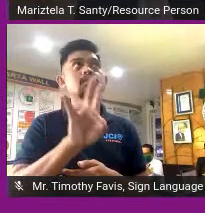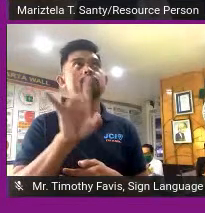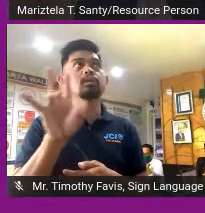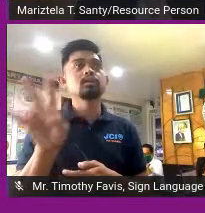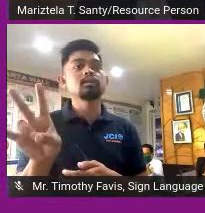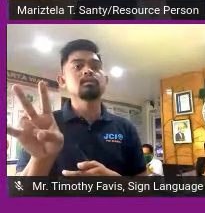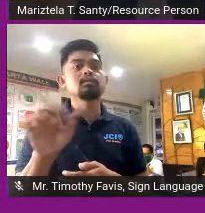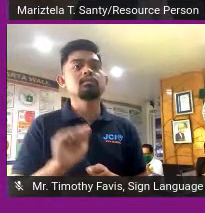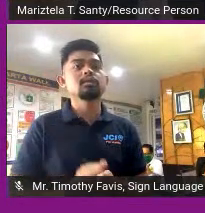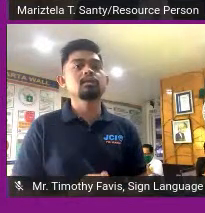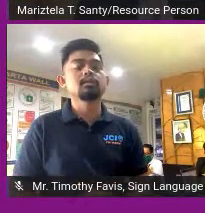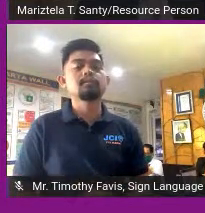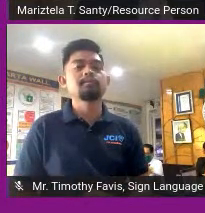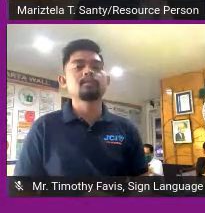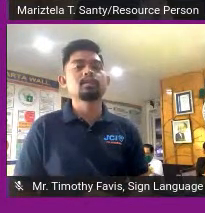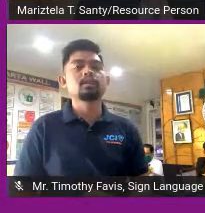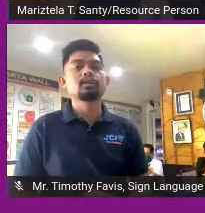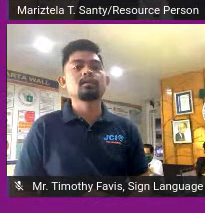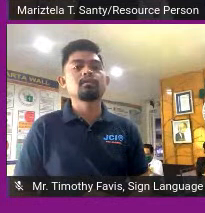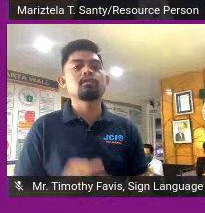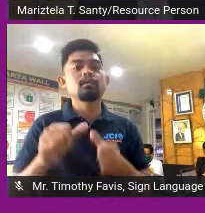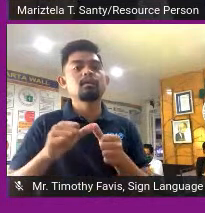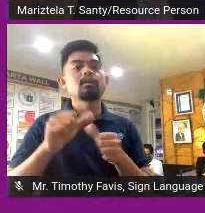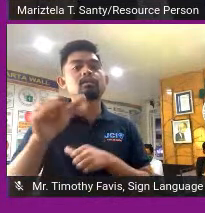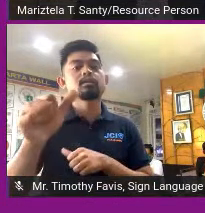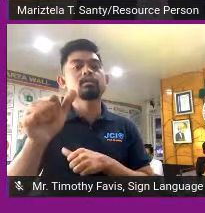9877 ba yun? Yung anti-sexual harassment.